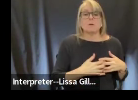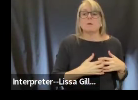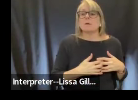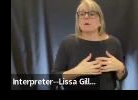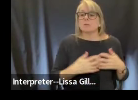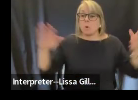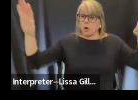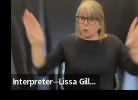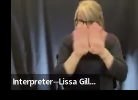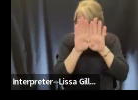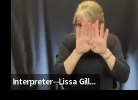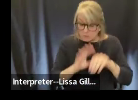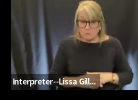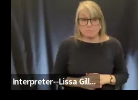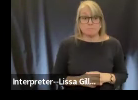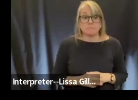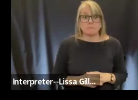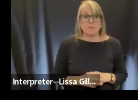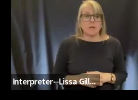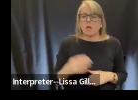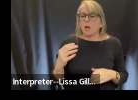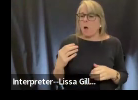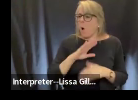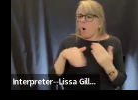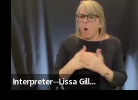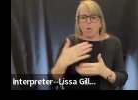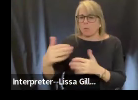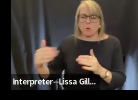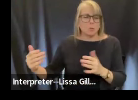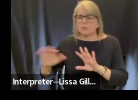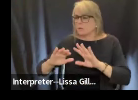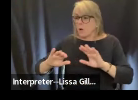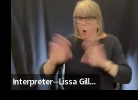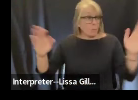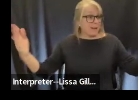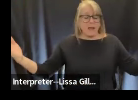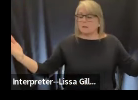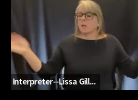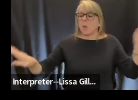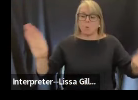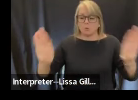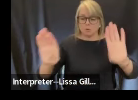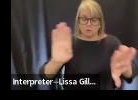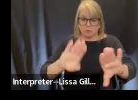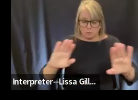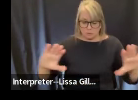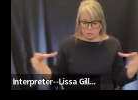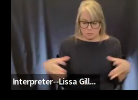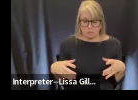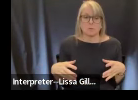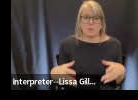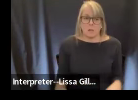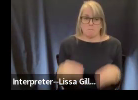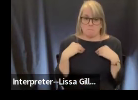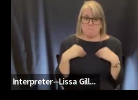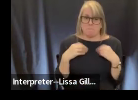in, closing off rooms to avoid wasting heat, certainly bundling up with clothes and blankets, making sure that